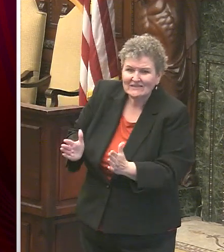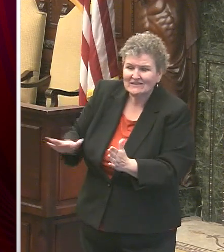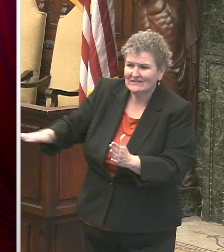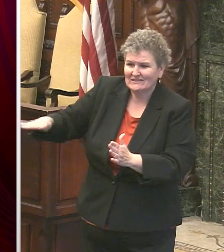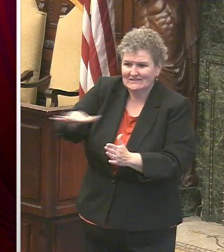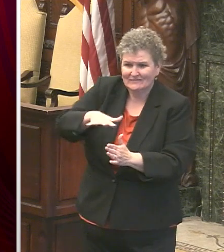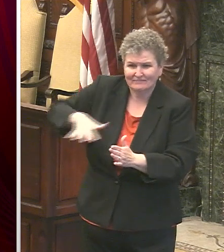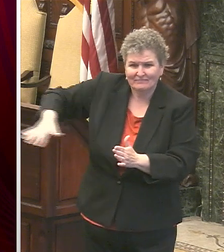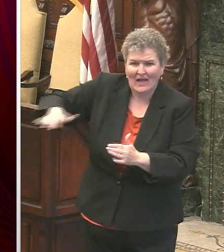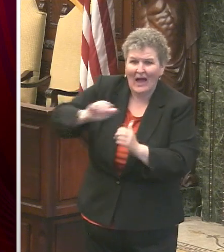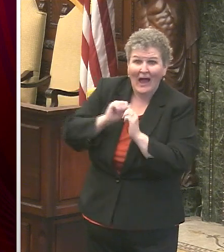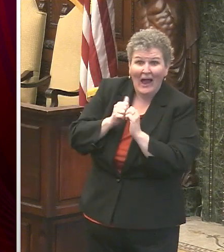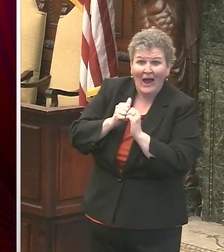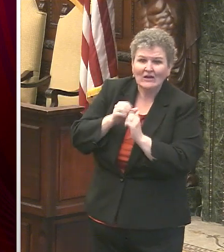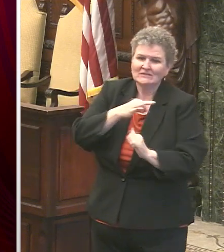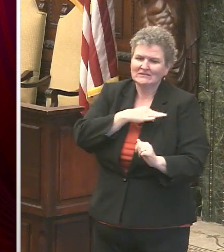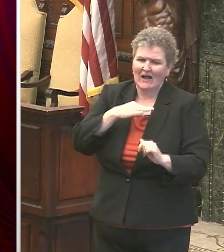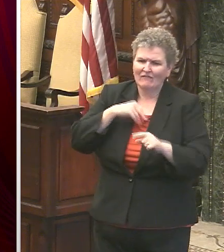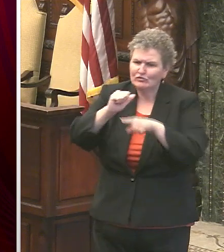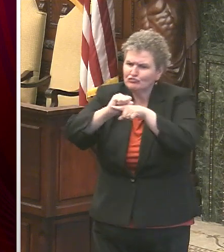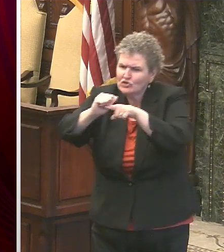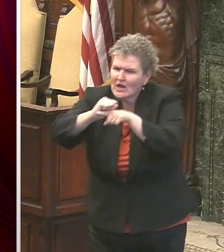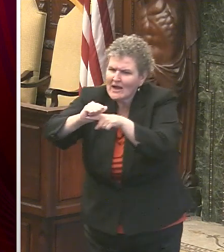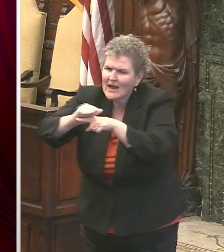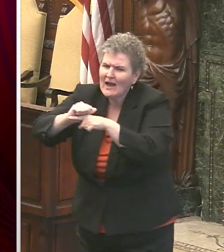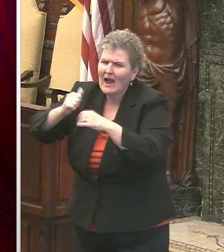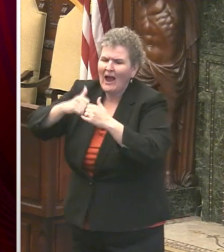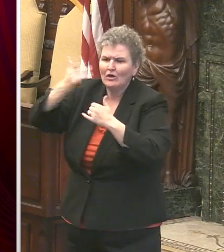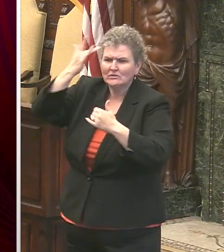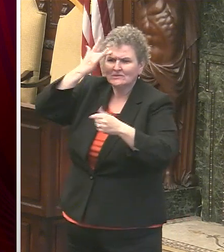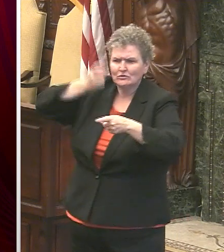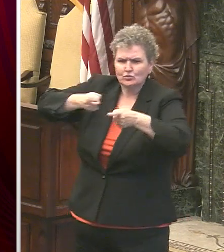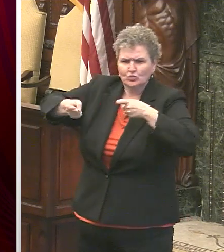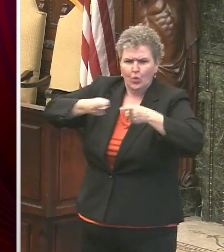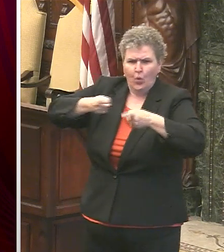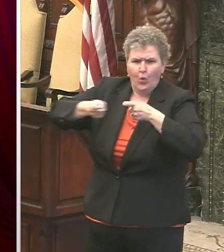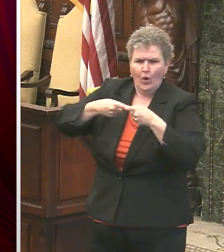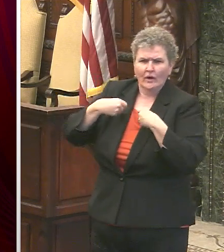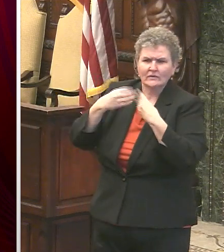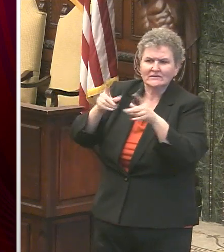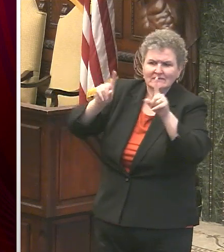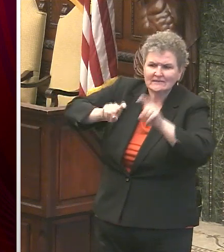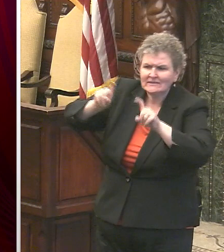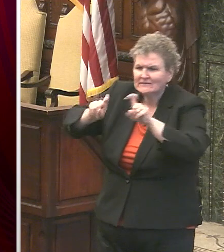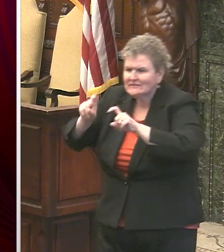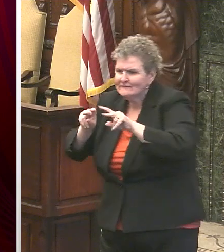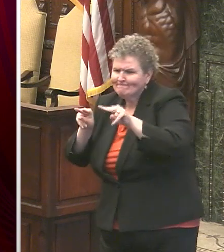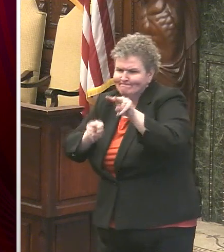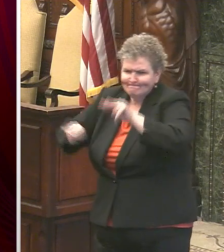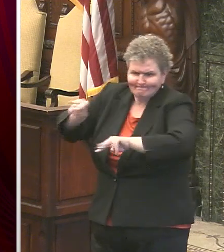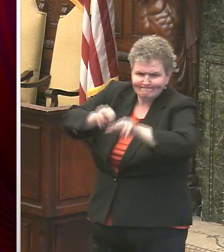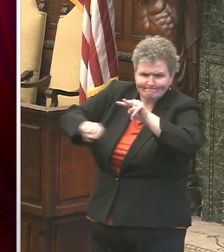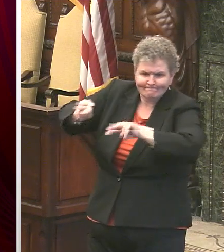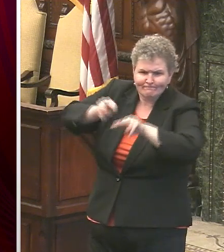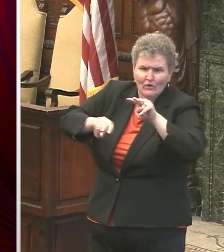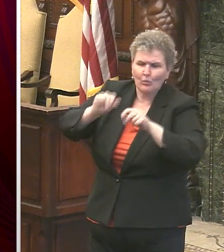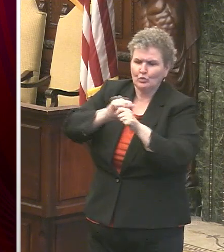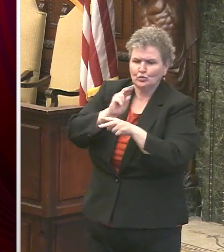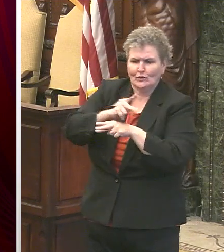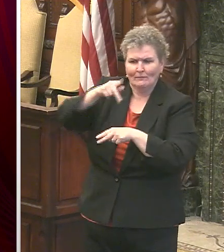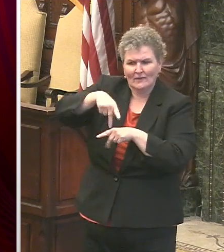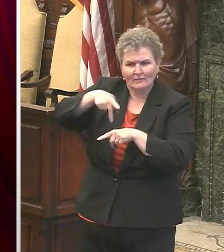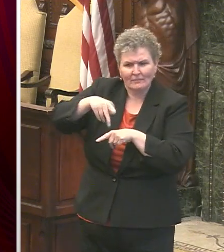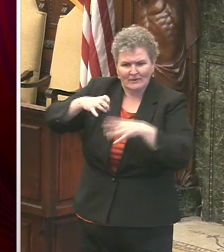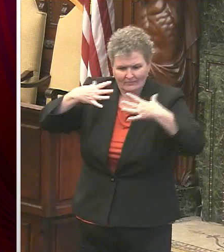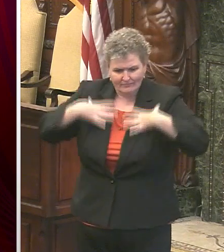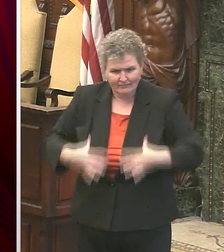staff training on infection control procedures, testing, assistance with providing testing, and personal protective equipment. In addition